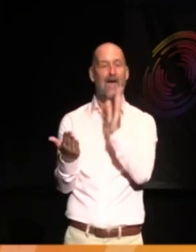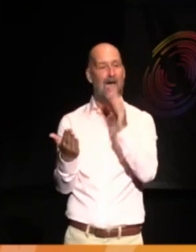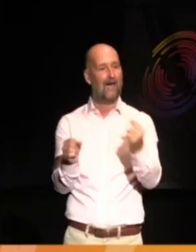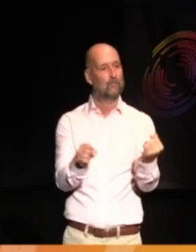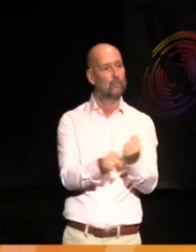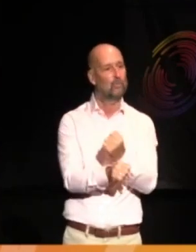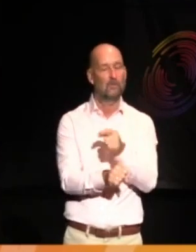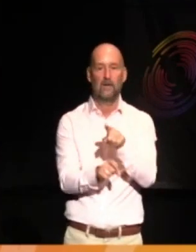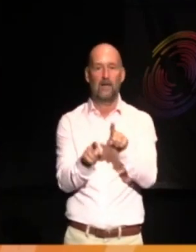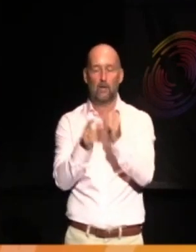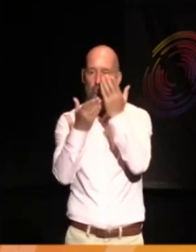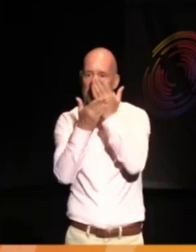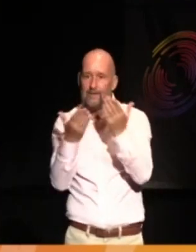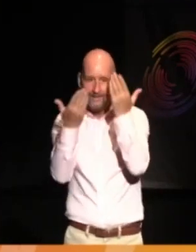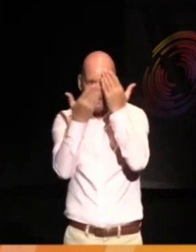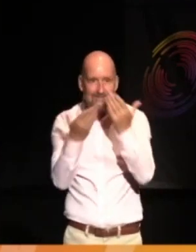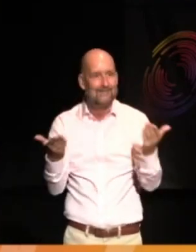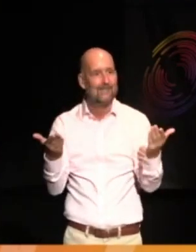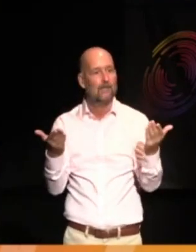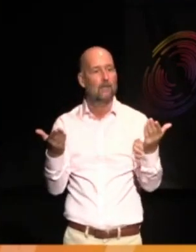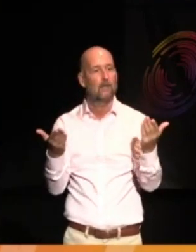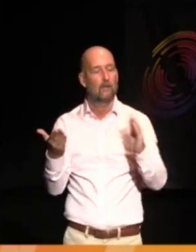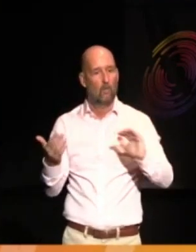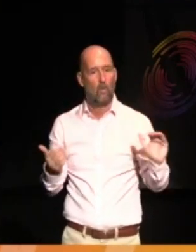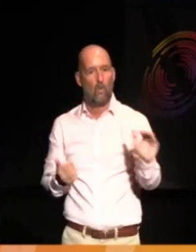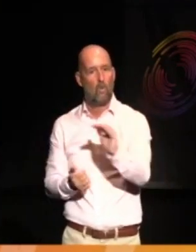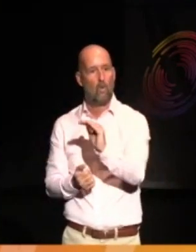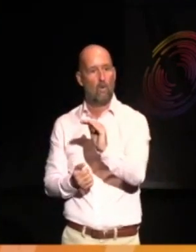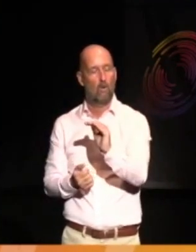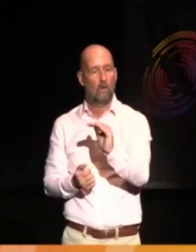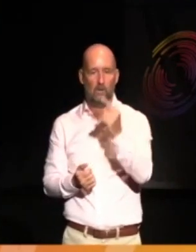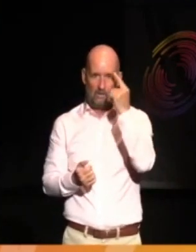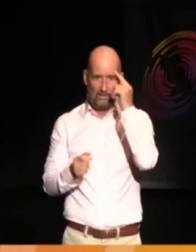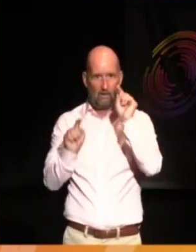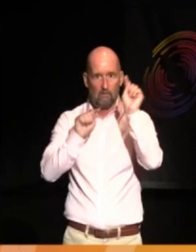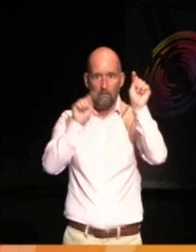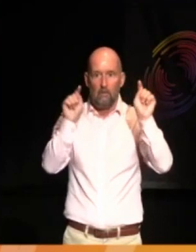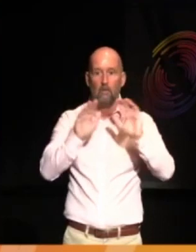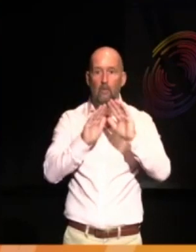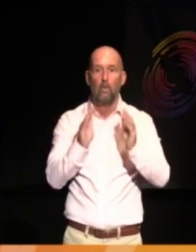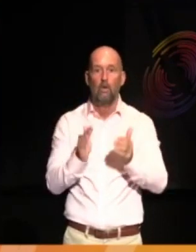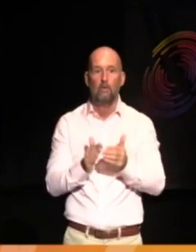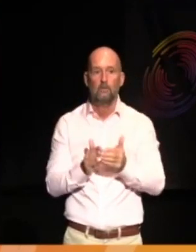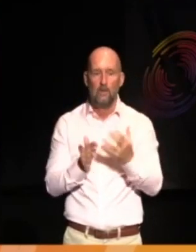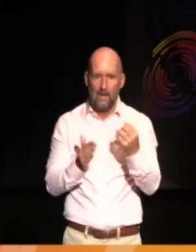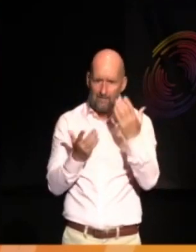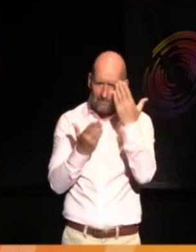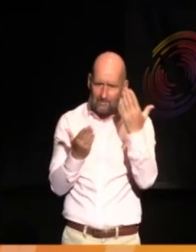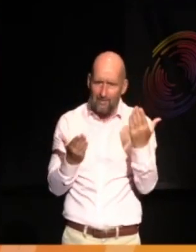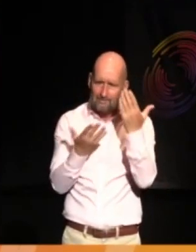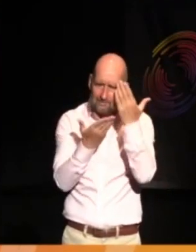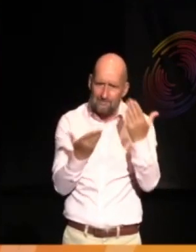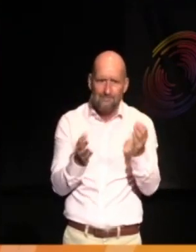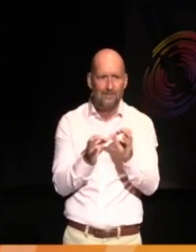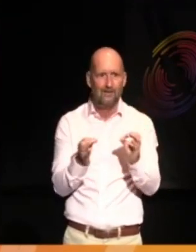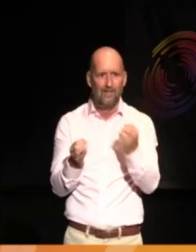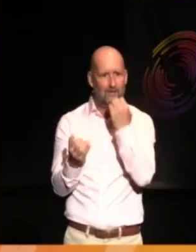The right to respect and dignity, everybody's rights, well, we can think of many places around the world where that is not the case, just the number